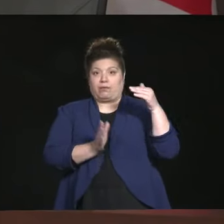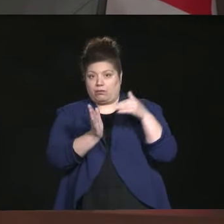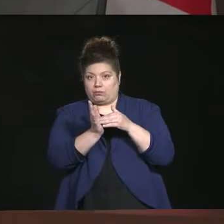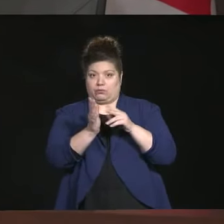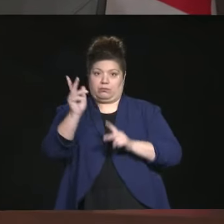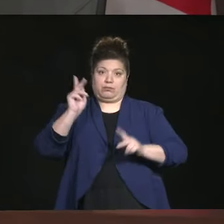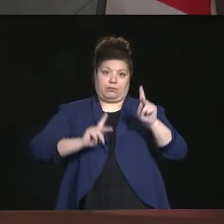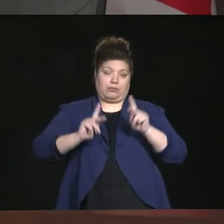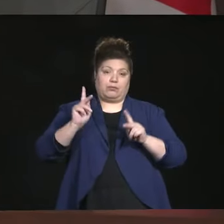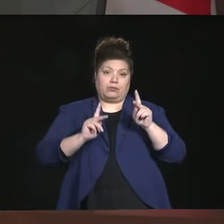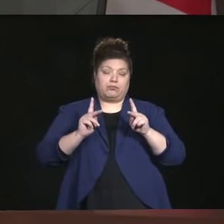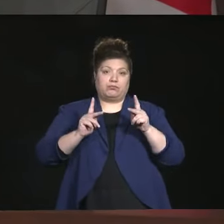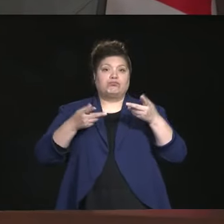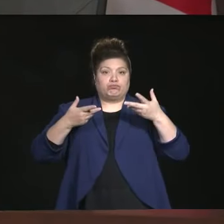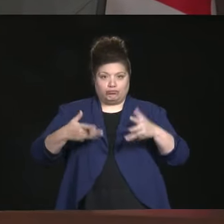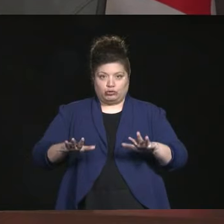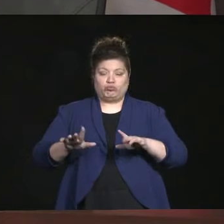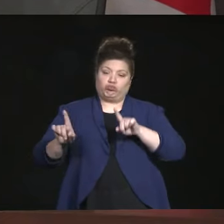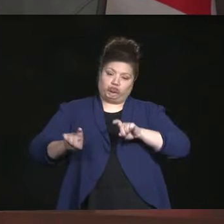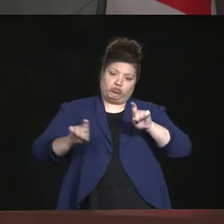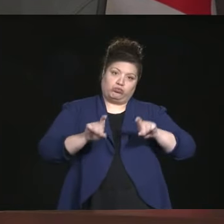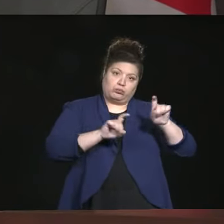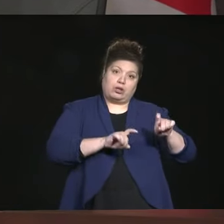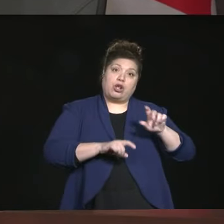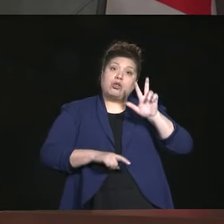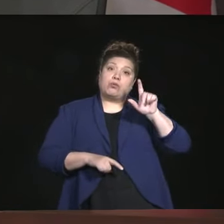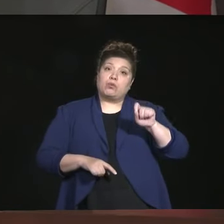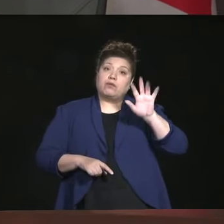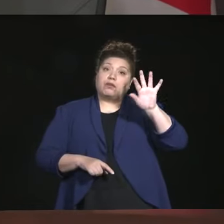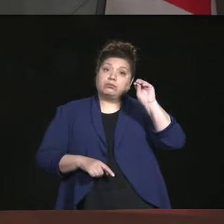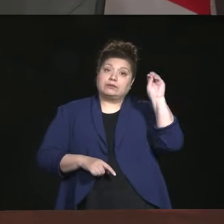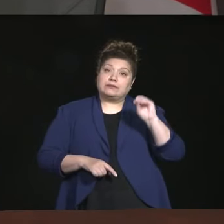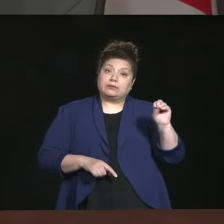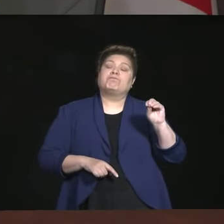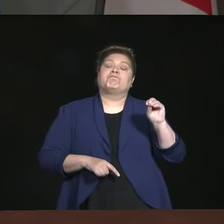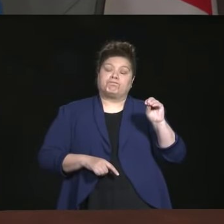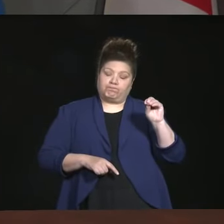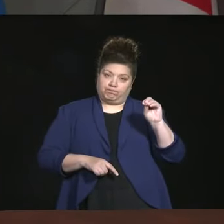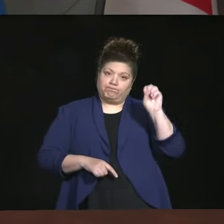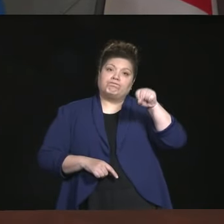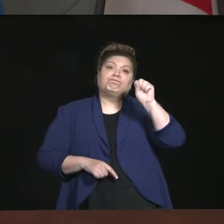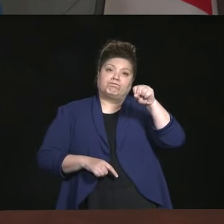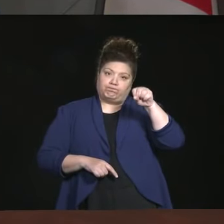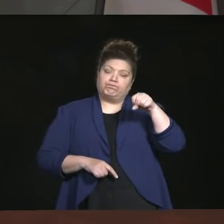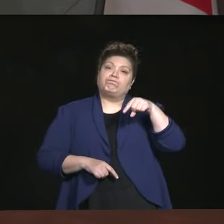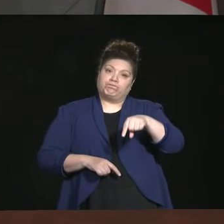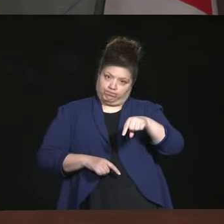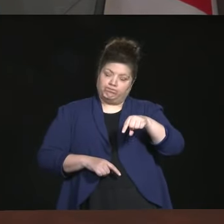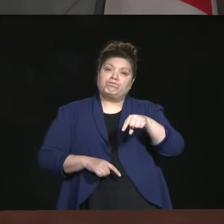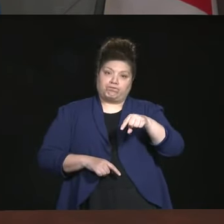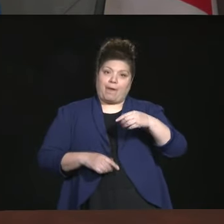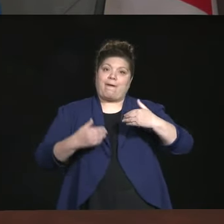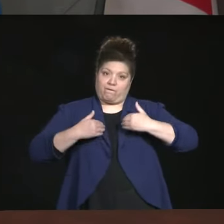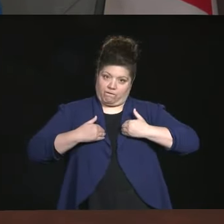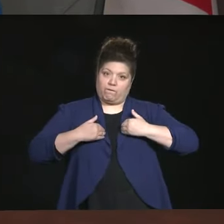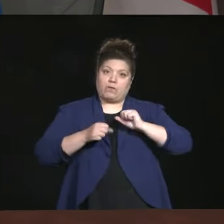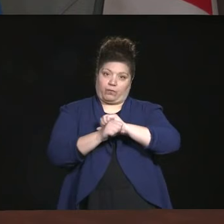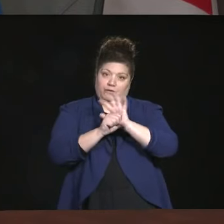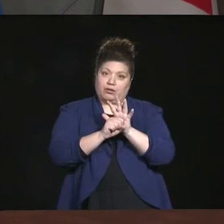about 3.5% of people confirmed as positive and over 93% confirmed as